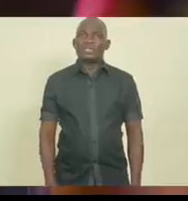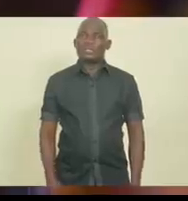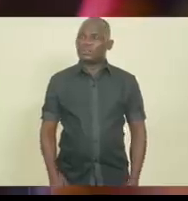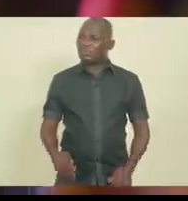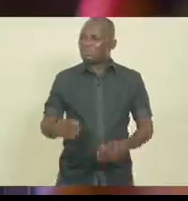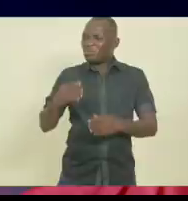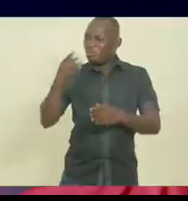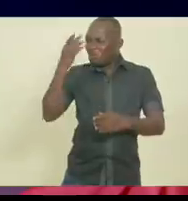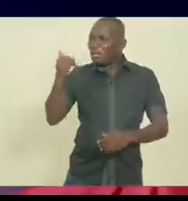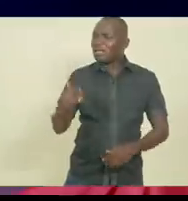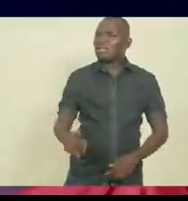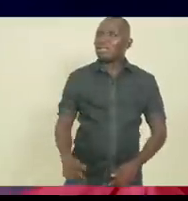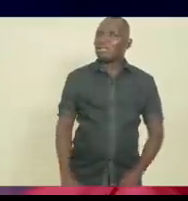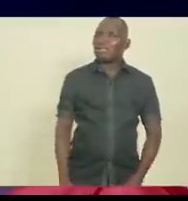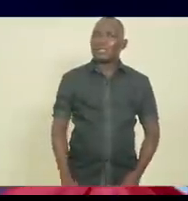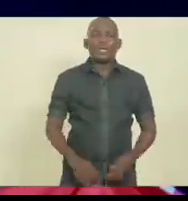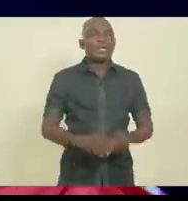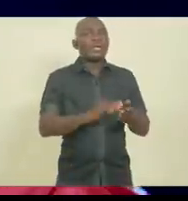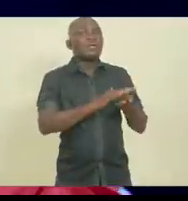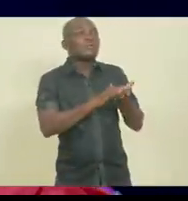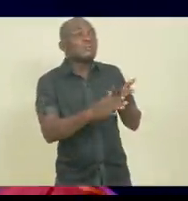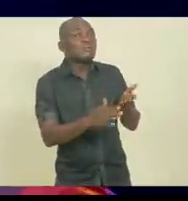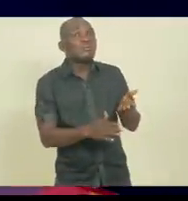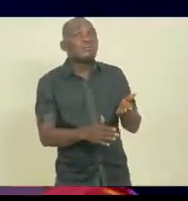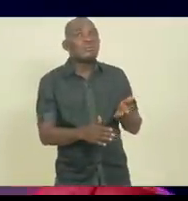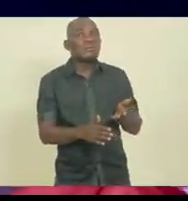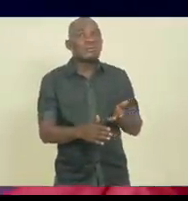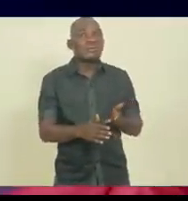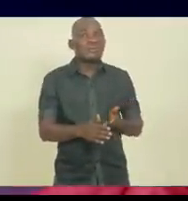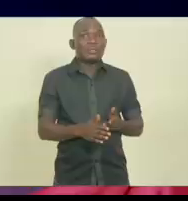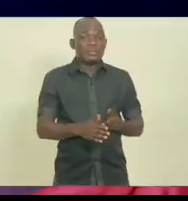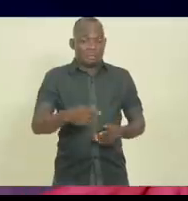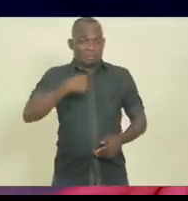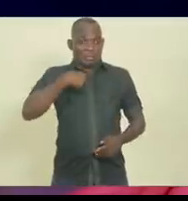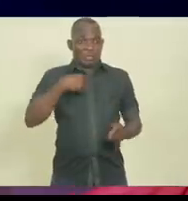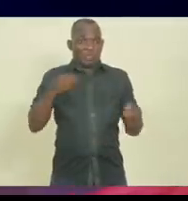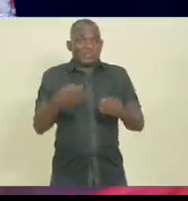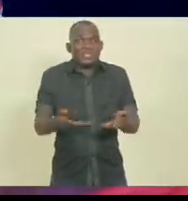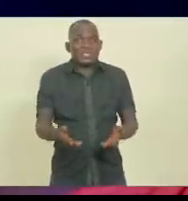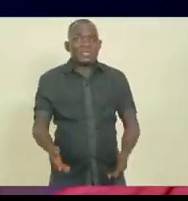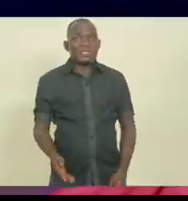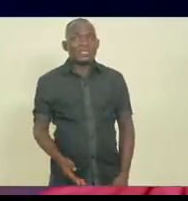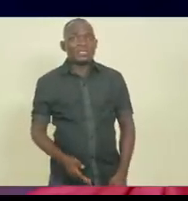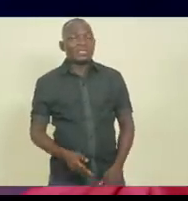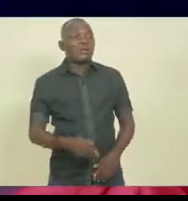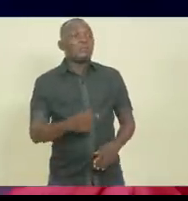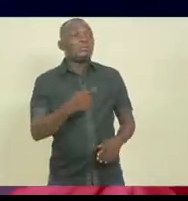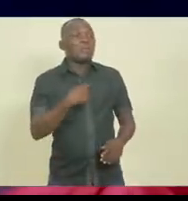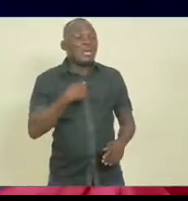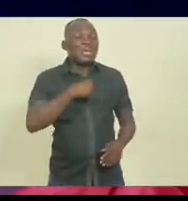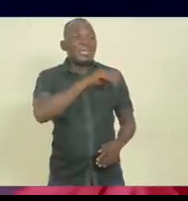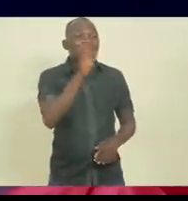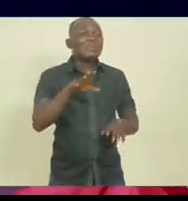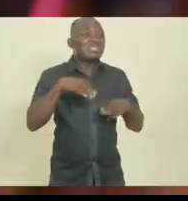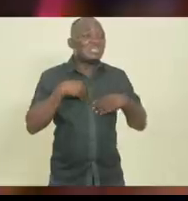Excuse me. Mm-hmm. This is my office. Yes. Now, what I will not tolerate